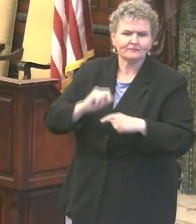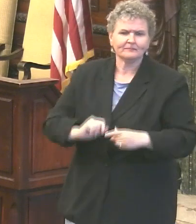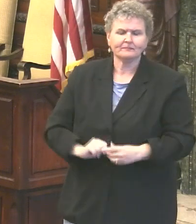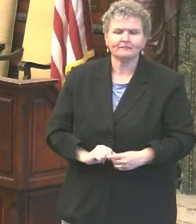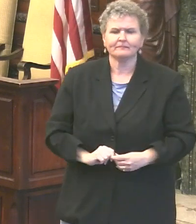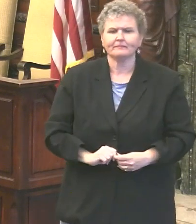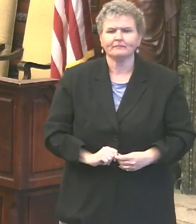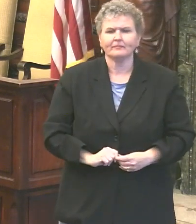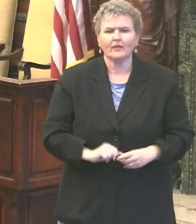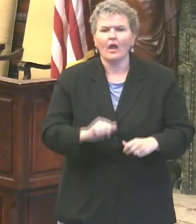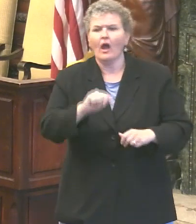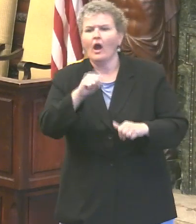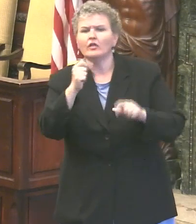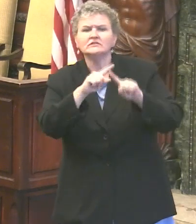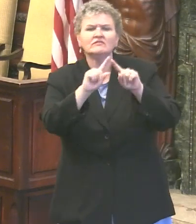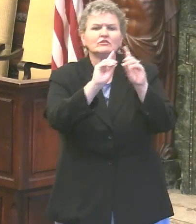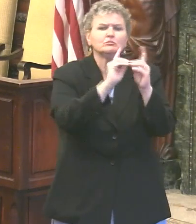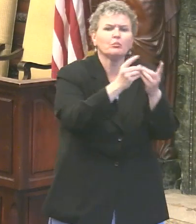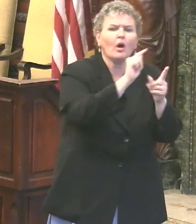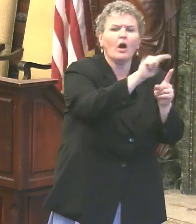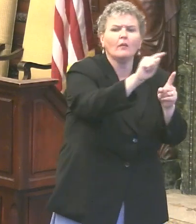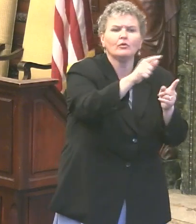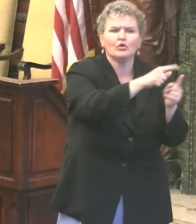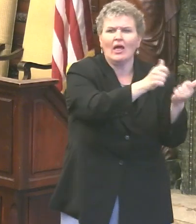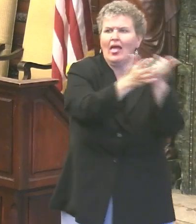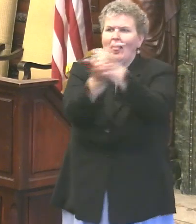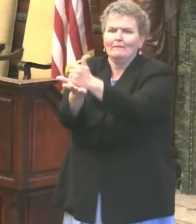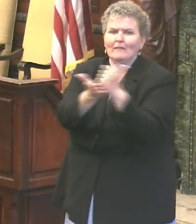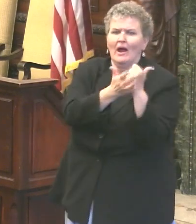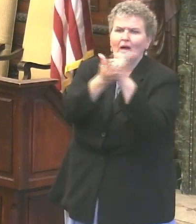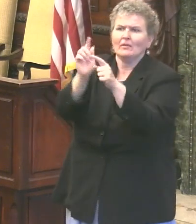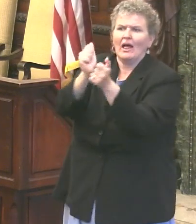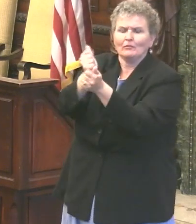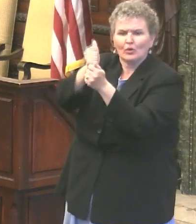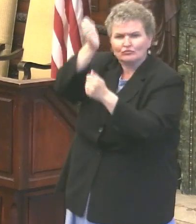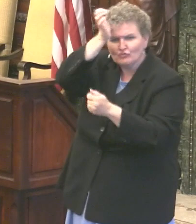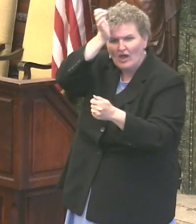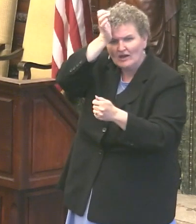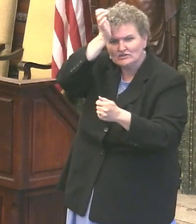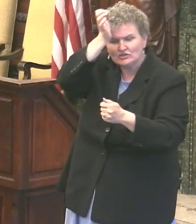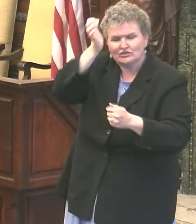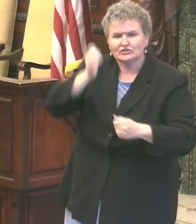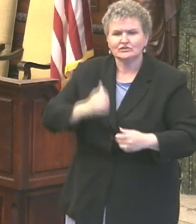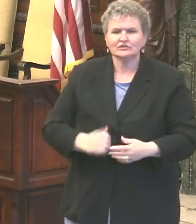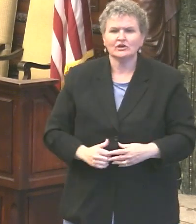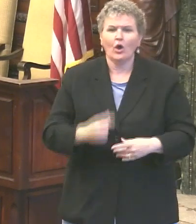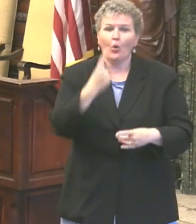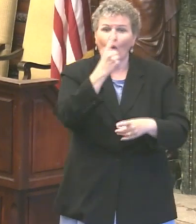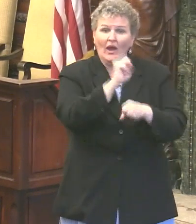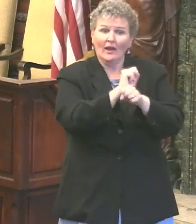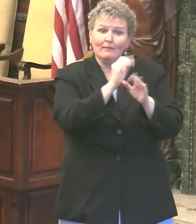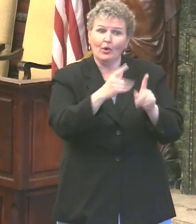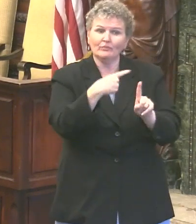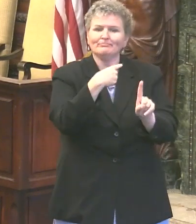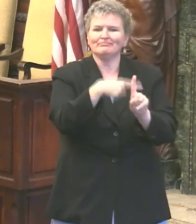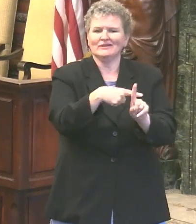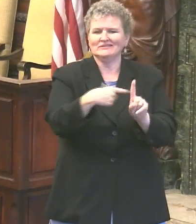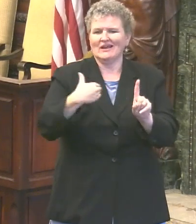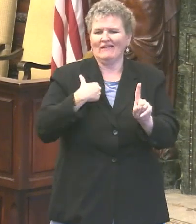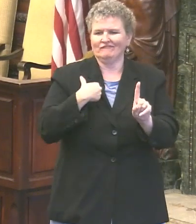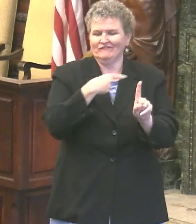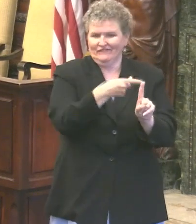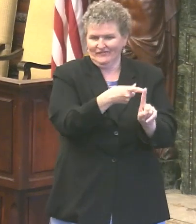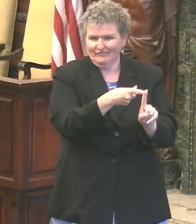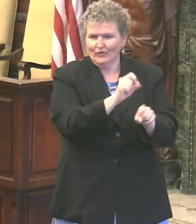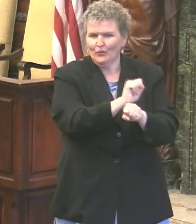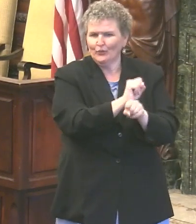those workers being not available. Yeah, Okay, I don't have thank you. numbers. I would simply say if we had a worker who tested positive and was working with other workers, then those other workers would